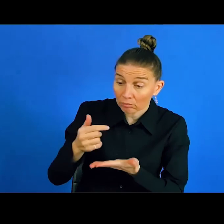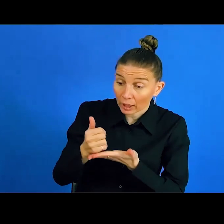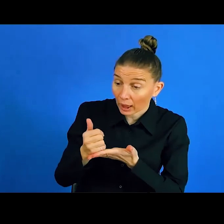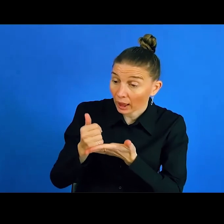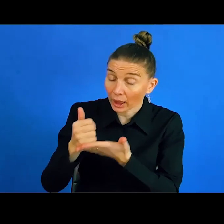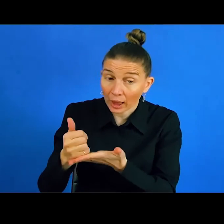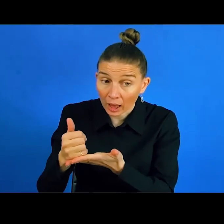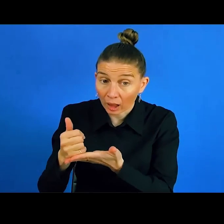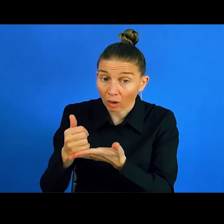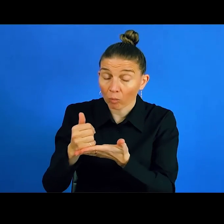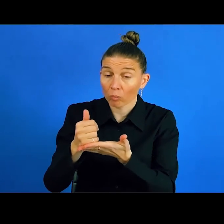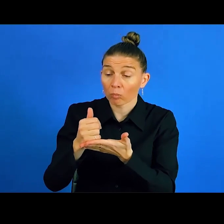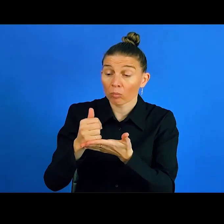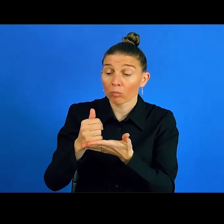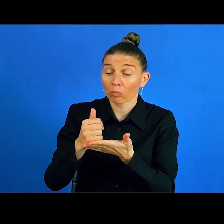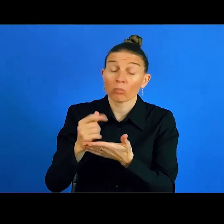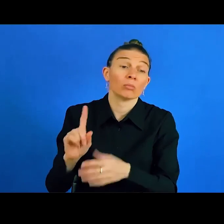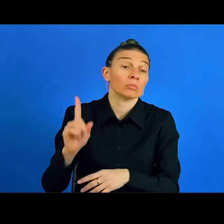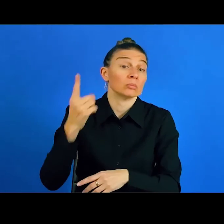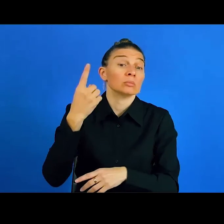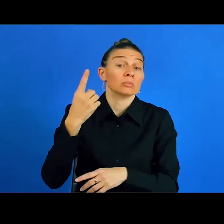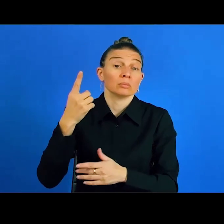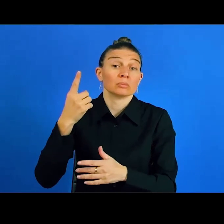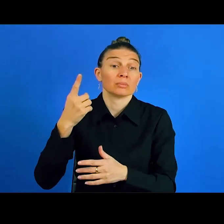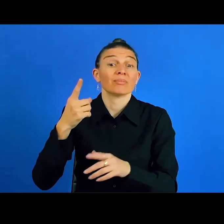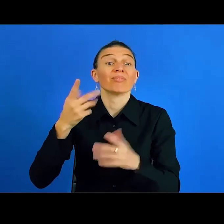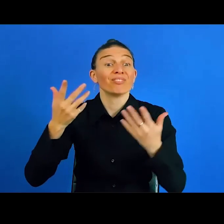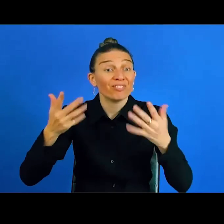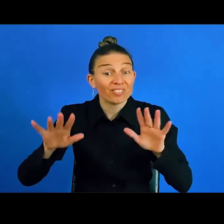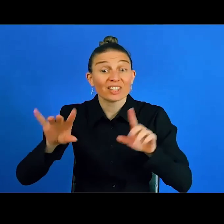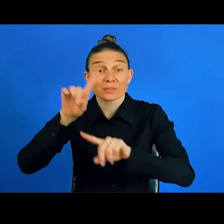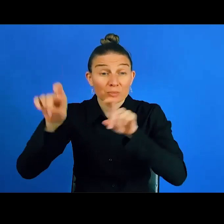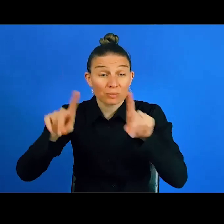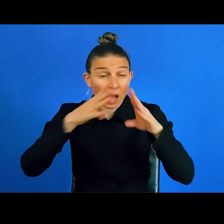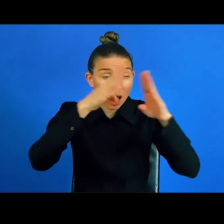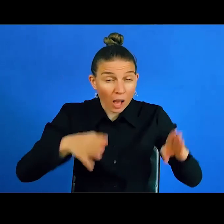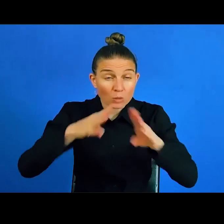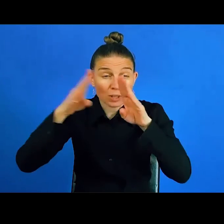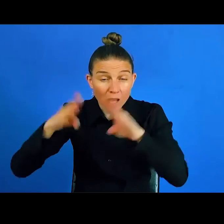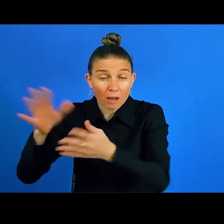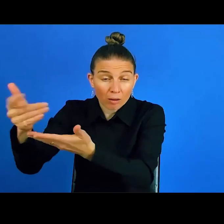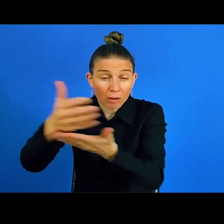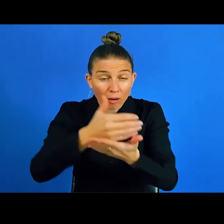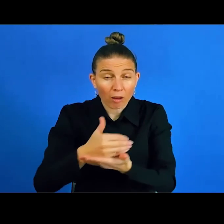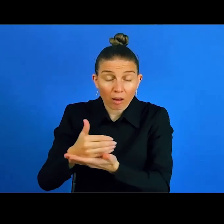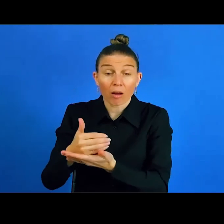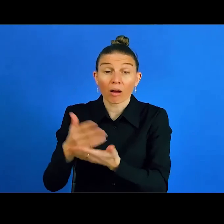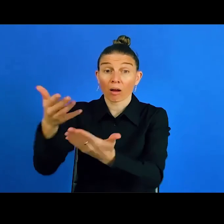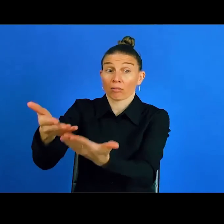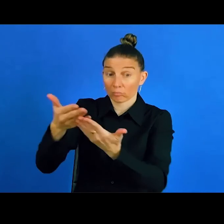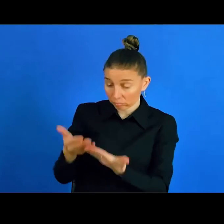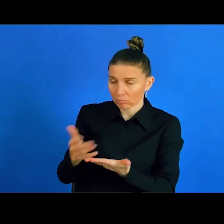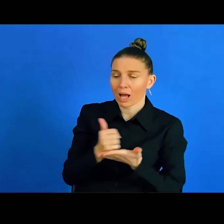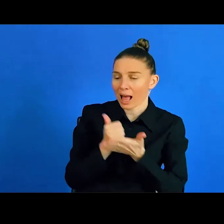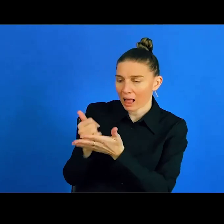especially analyzing the data collected through household-based surveys. Another area where